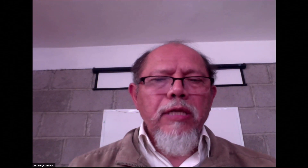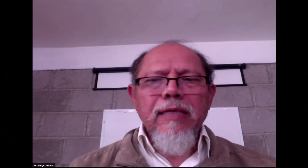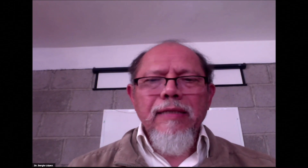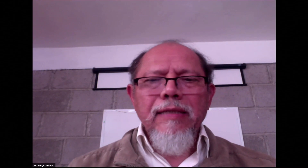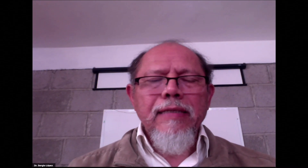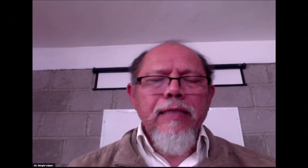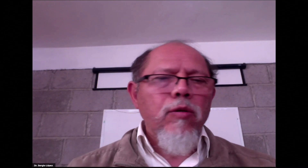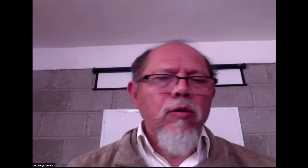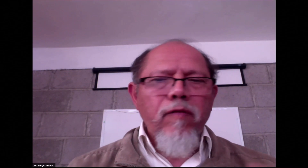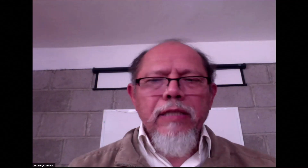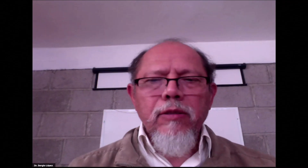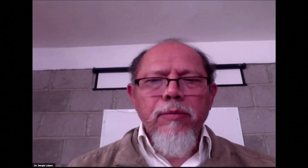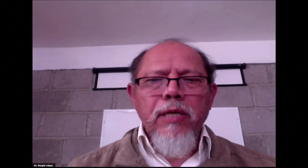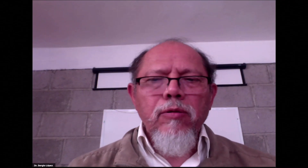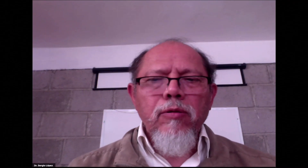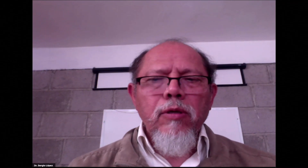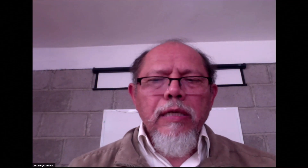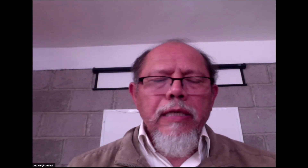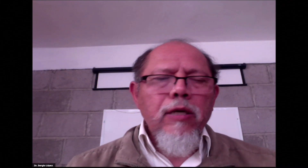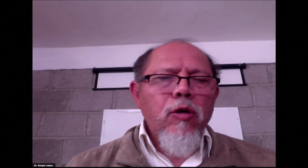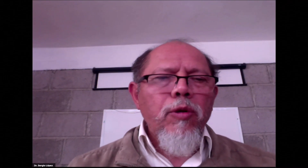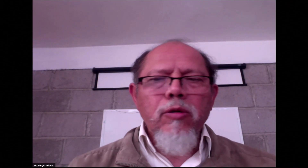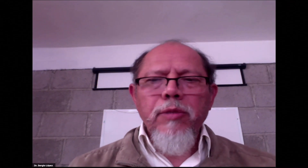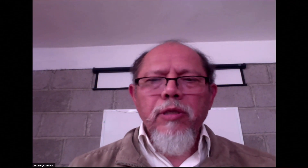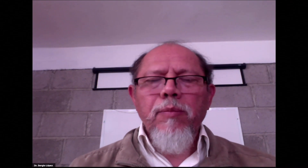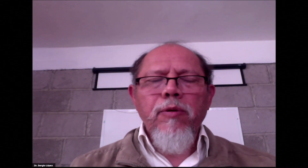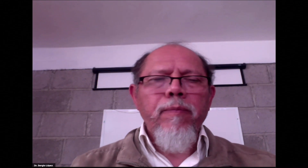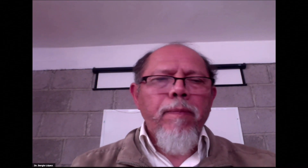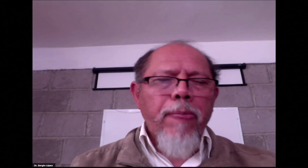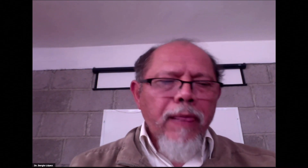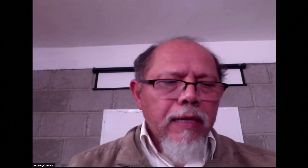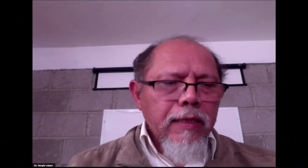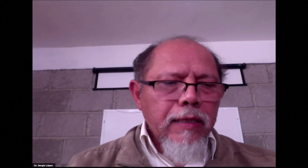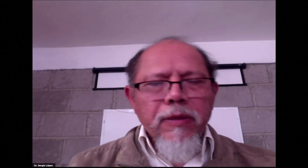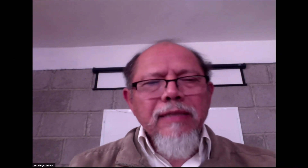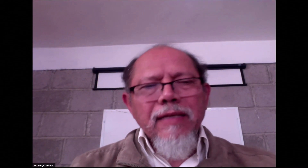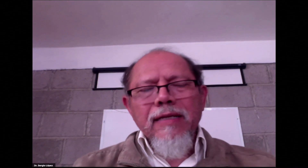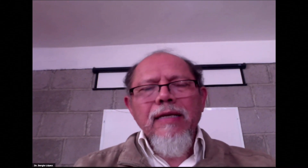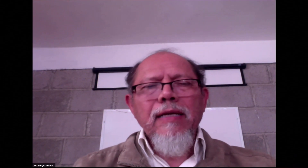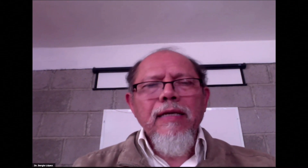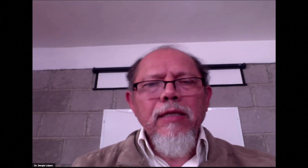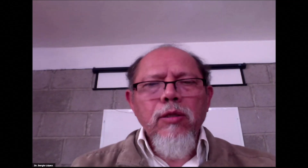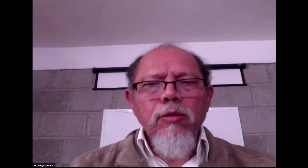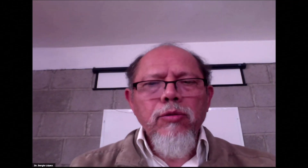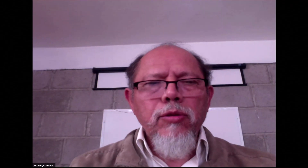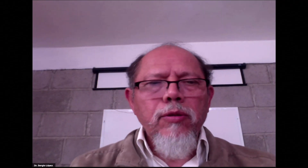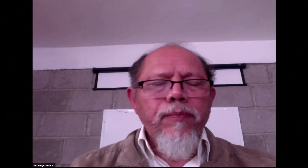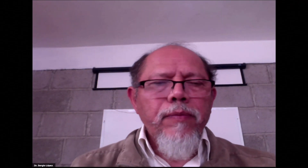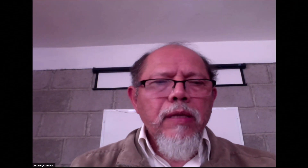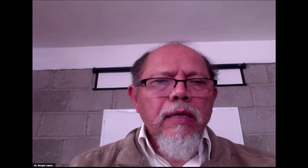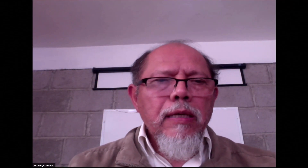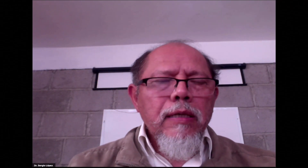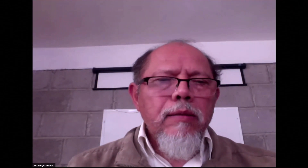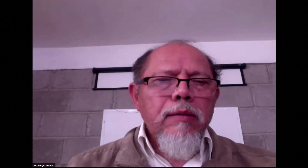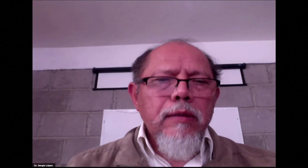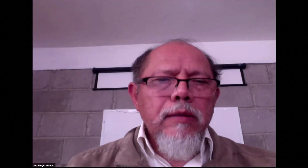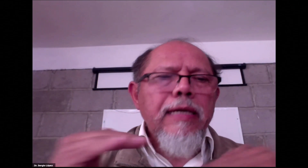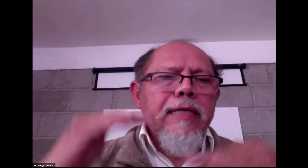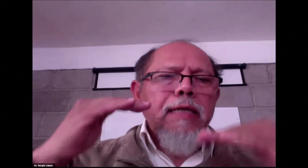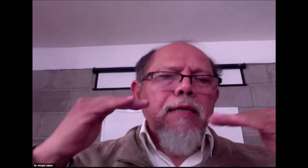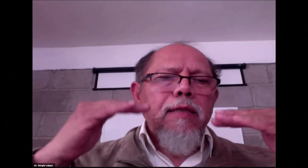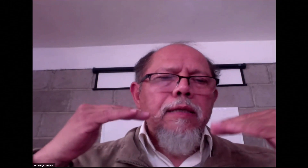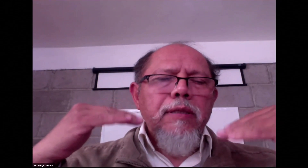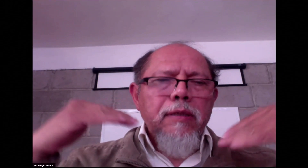When I say that I'm not in harmony with it, there is a conflict. I am uncomfortable with my body. And it could even